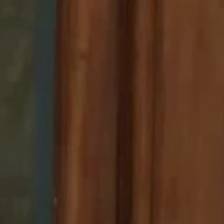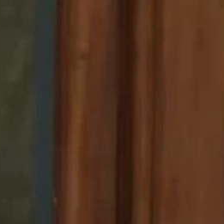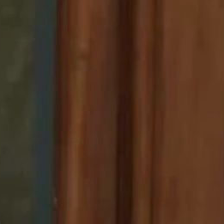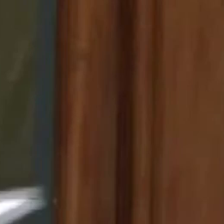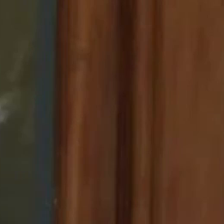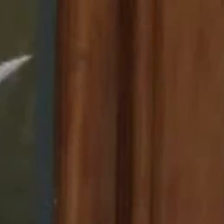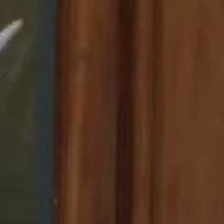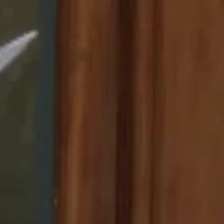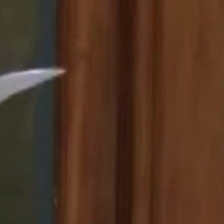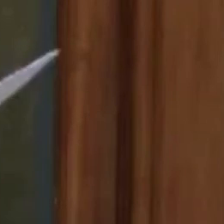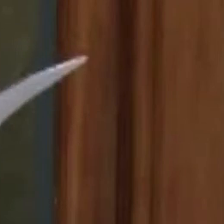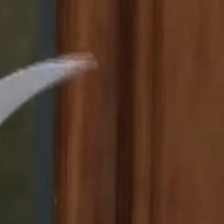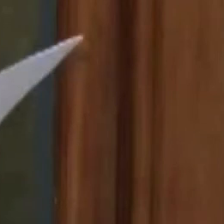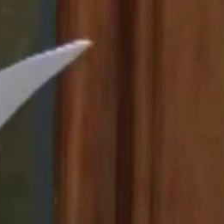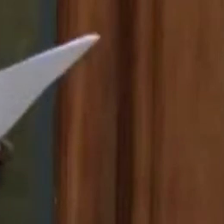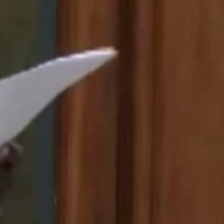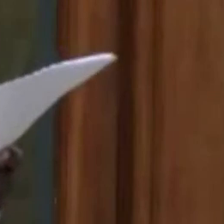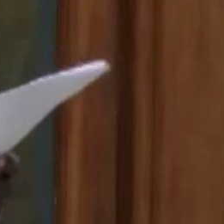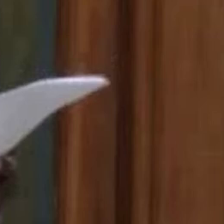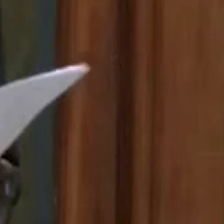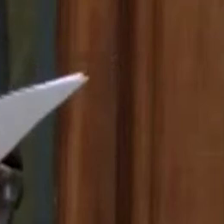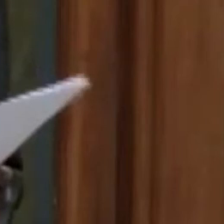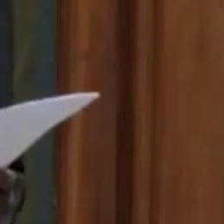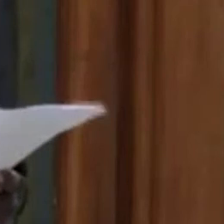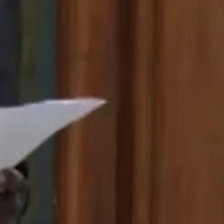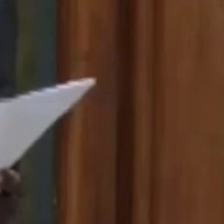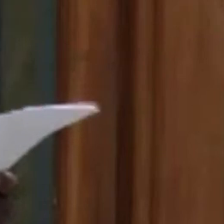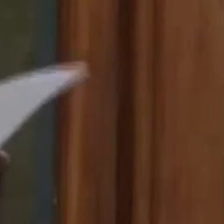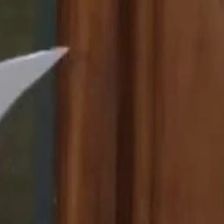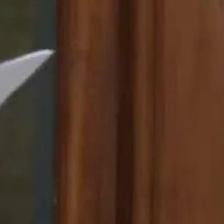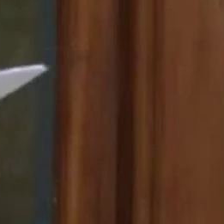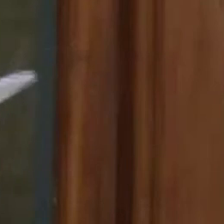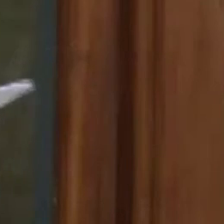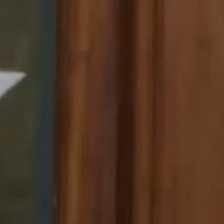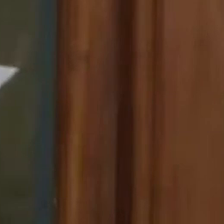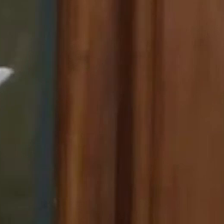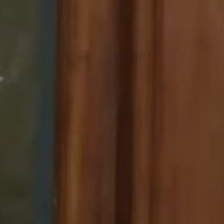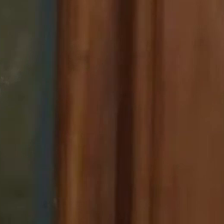2020-2024. Mr. Speaker, said this policy will address issues